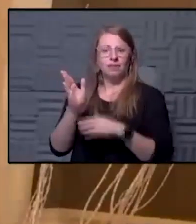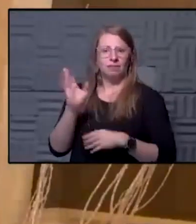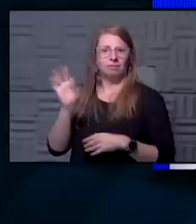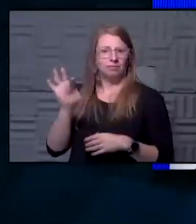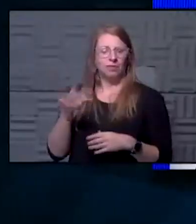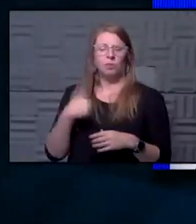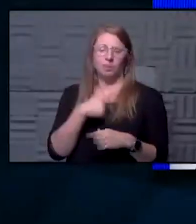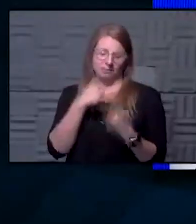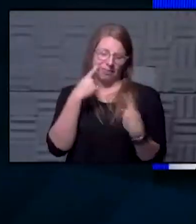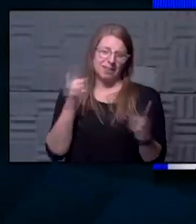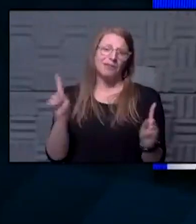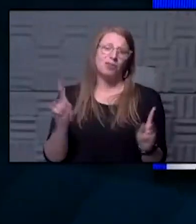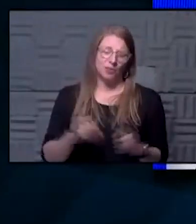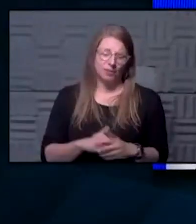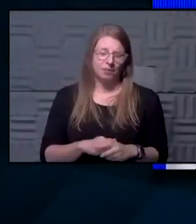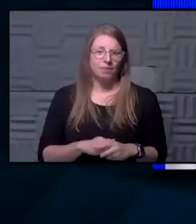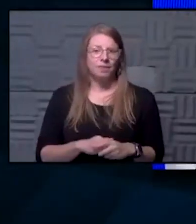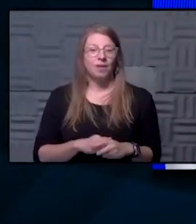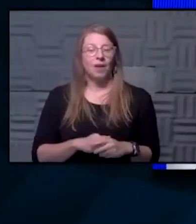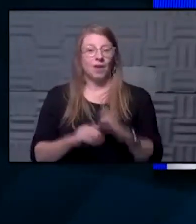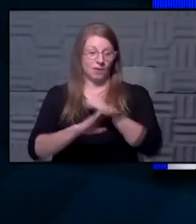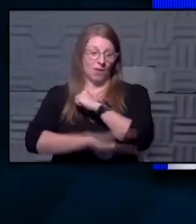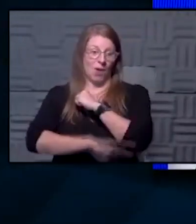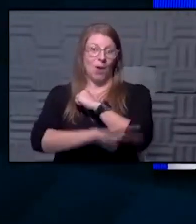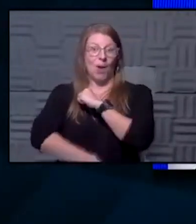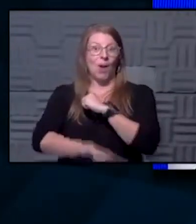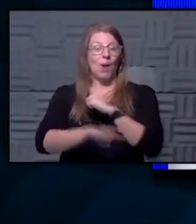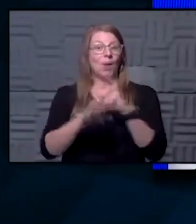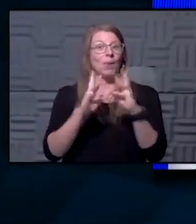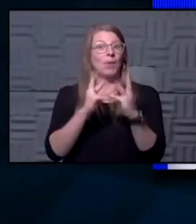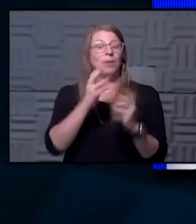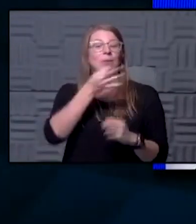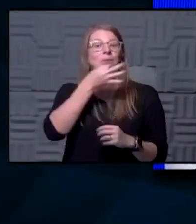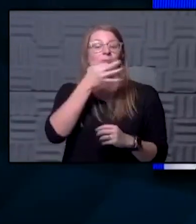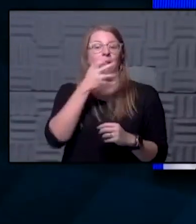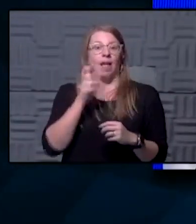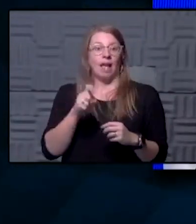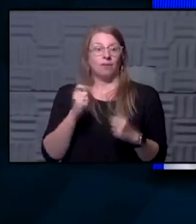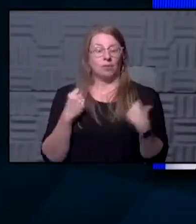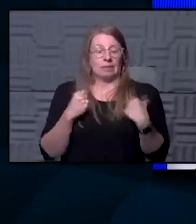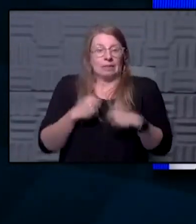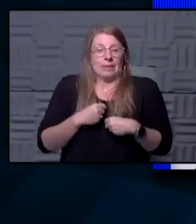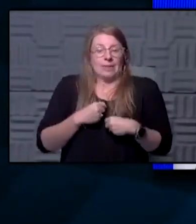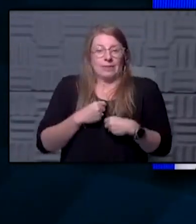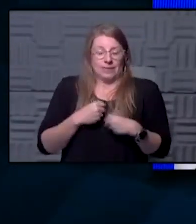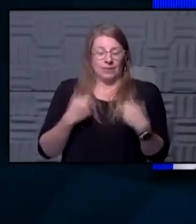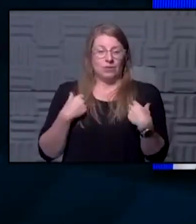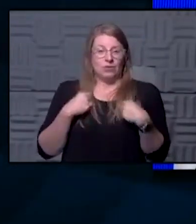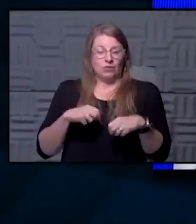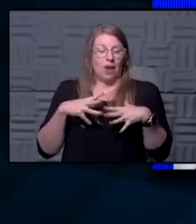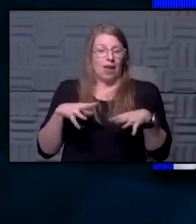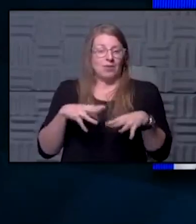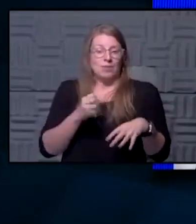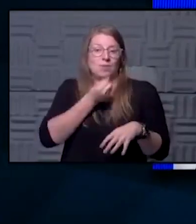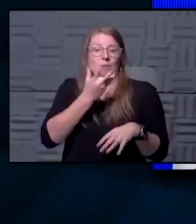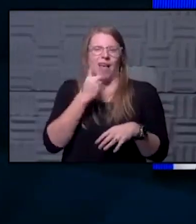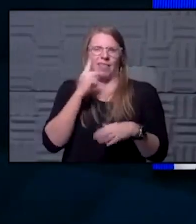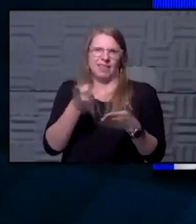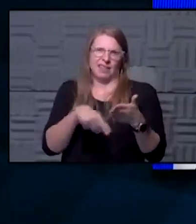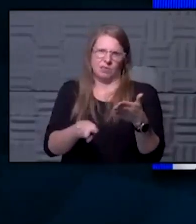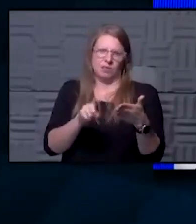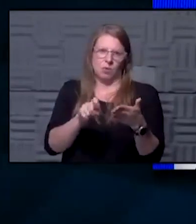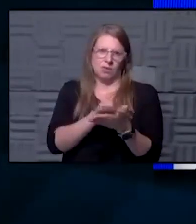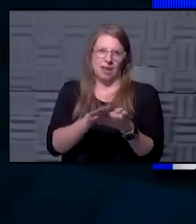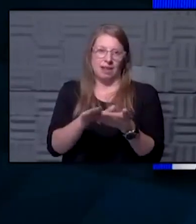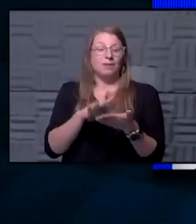successful. Hey, there's going to be some fall-like weather coming in, so people have to bundle up a little bit more this week. Although I think next week it's supposed to be pretty nice.